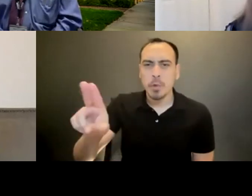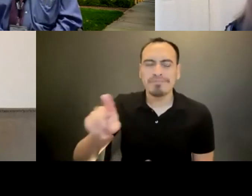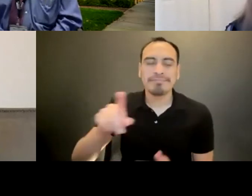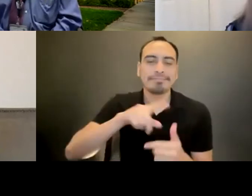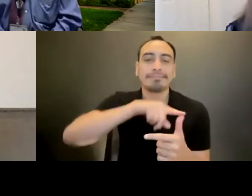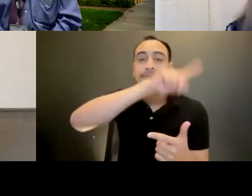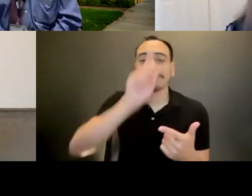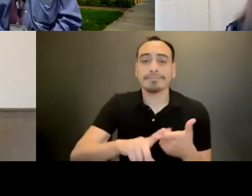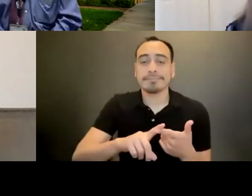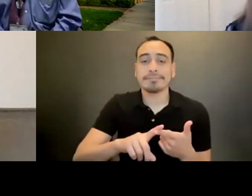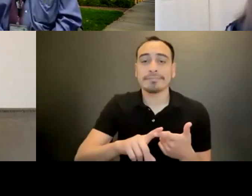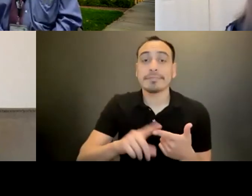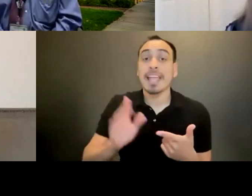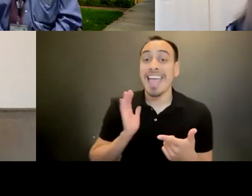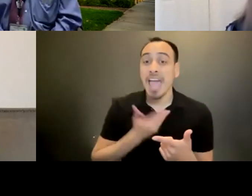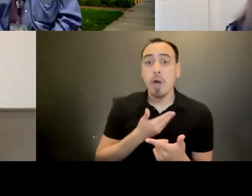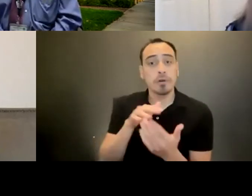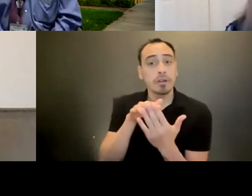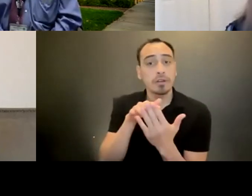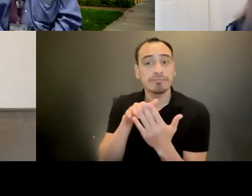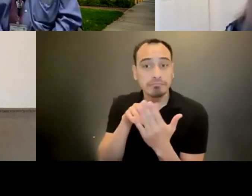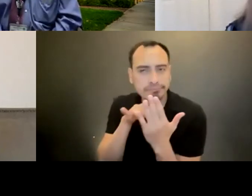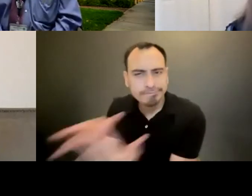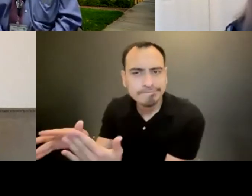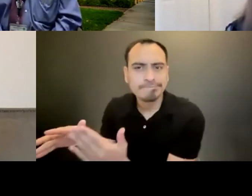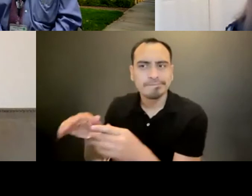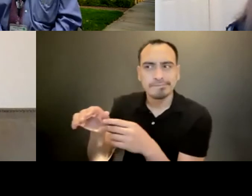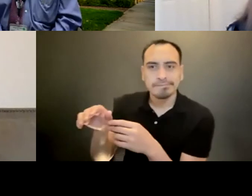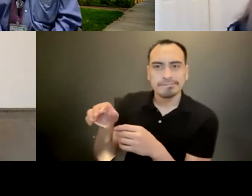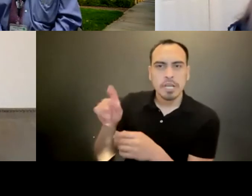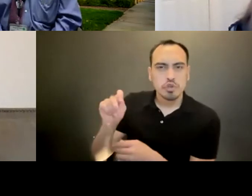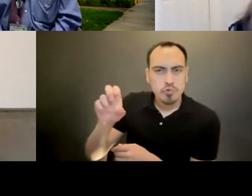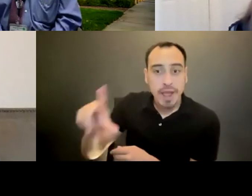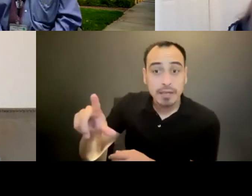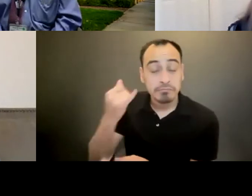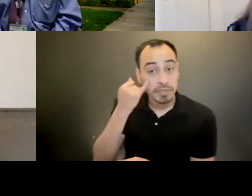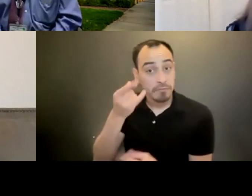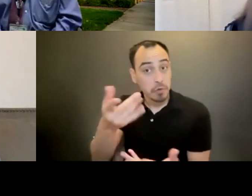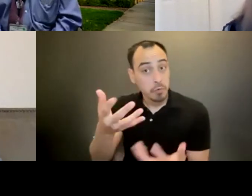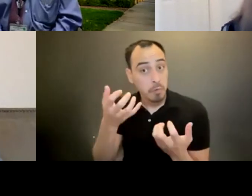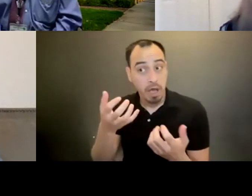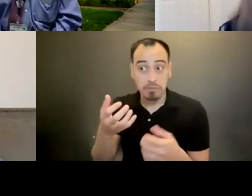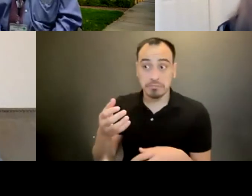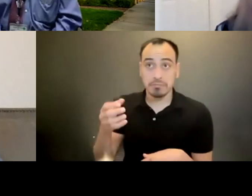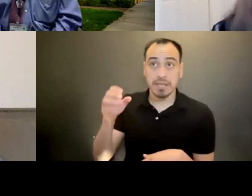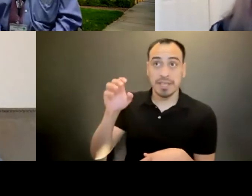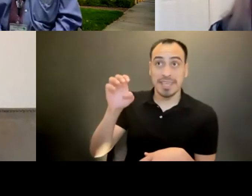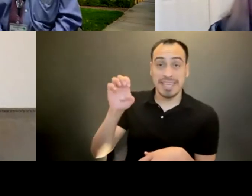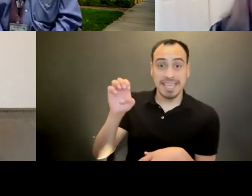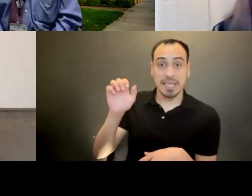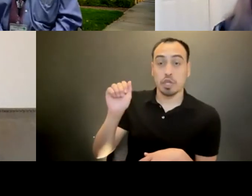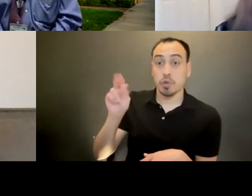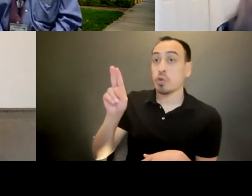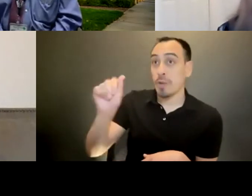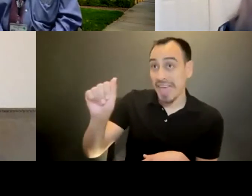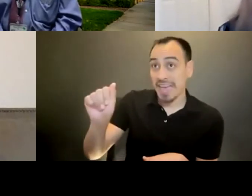in our clinical trial, if people want to withdraw and get EUA vaccine, they may have actually received